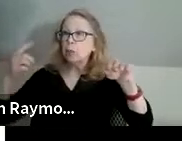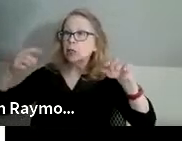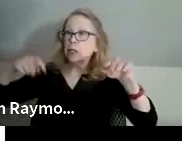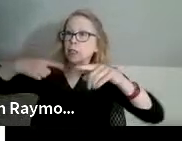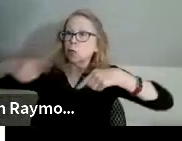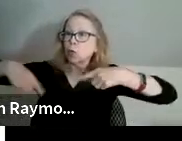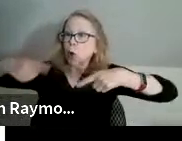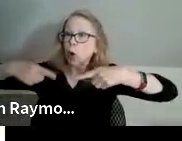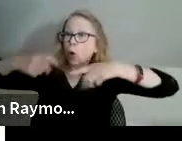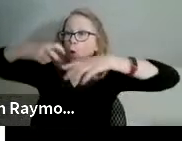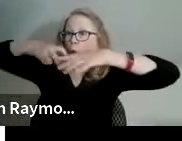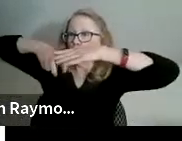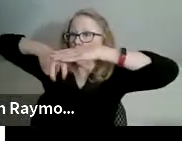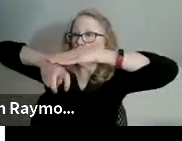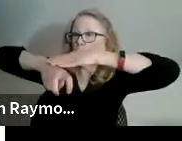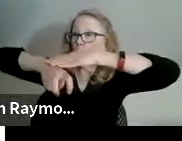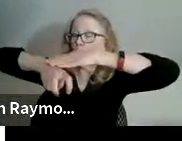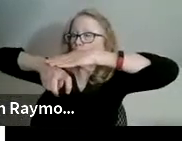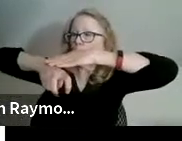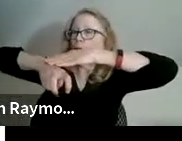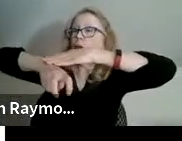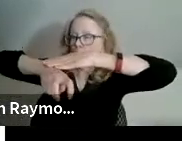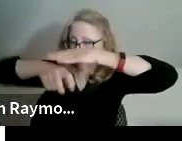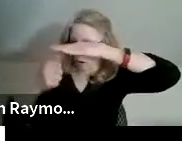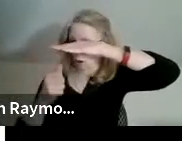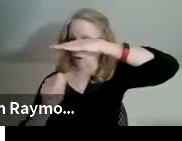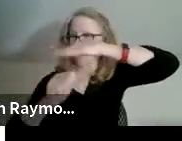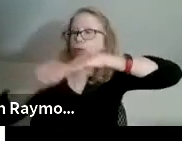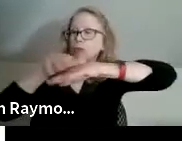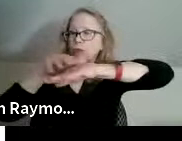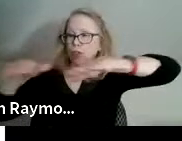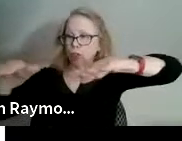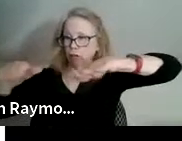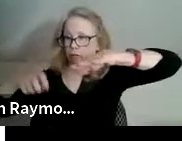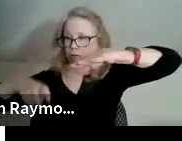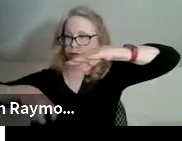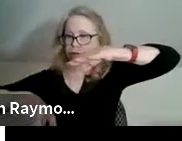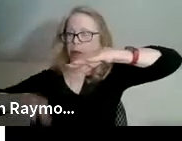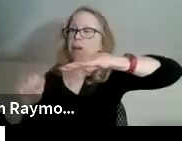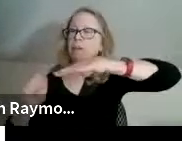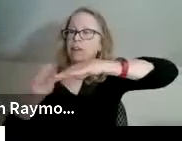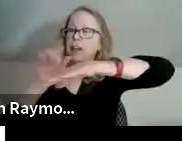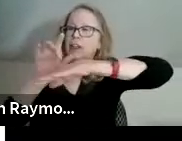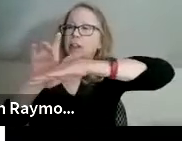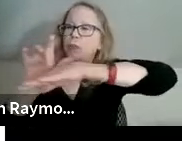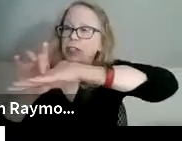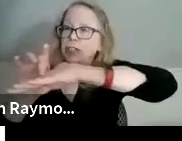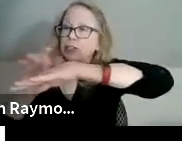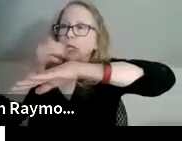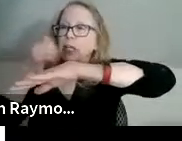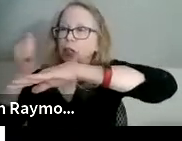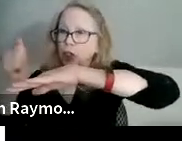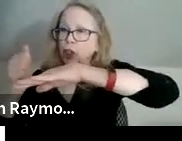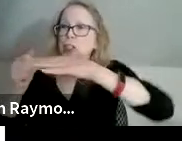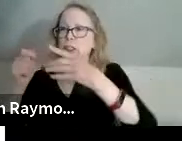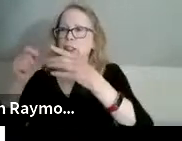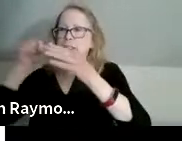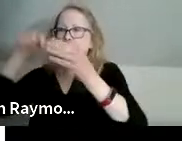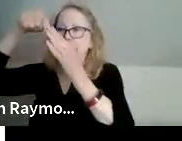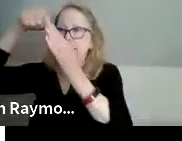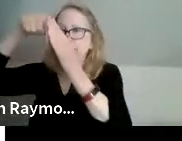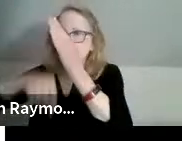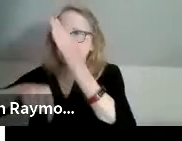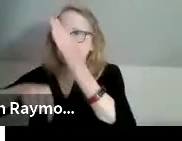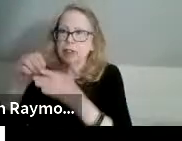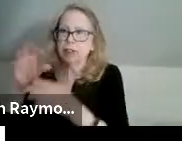to a shelf and their knees and toes are underneath the shelf, and so they can reach deeper into the field. And